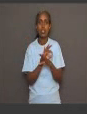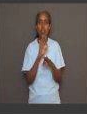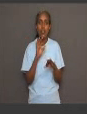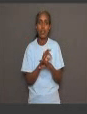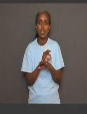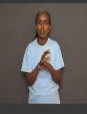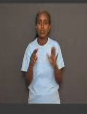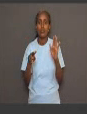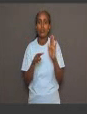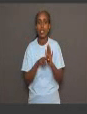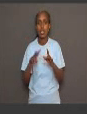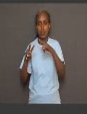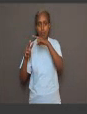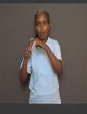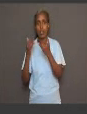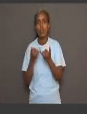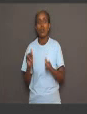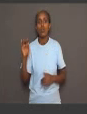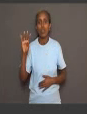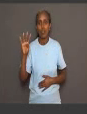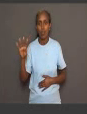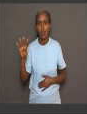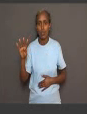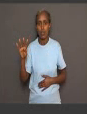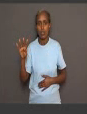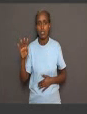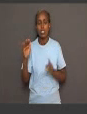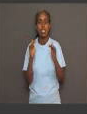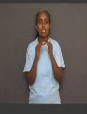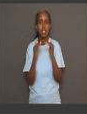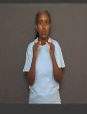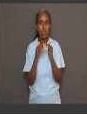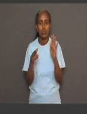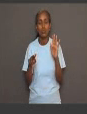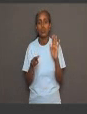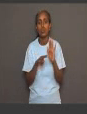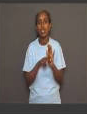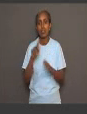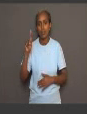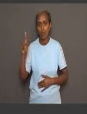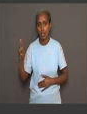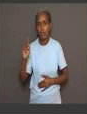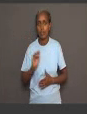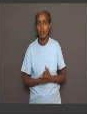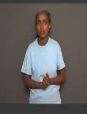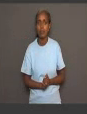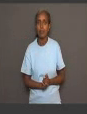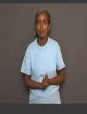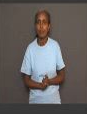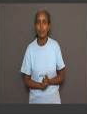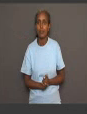of negative pi over 4 is equal to negative 1.